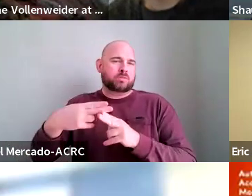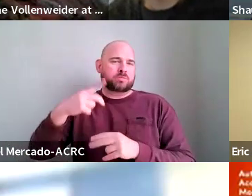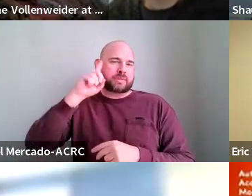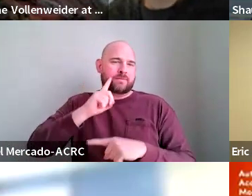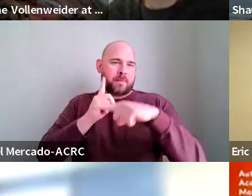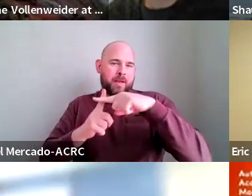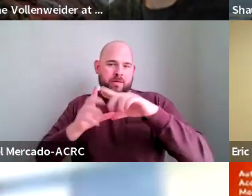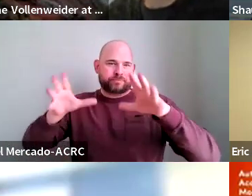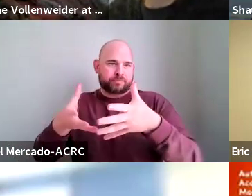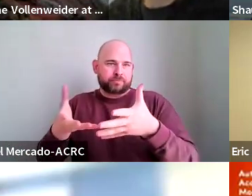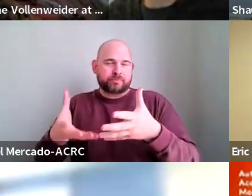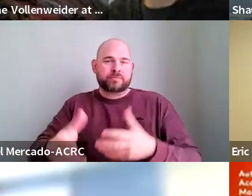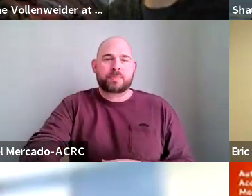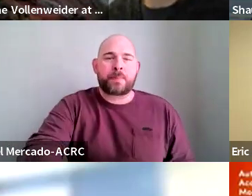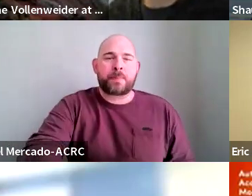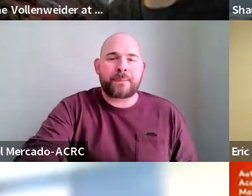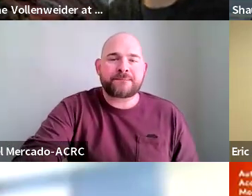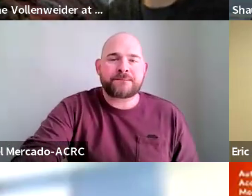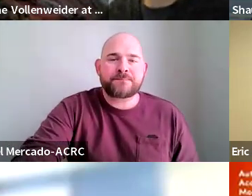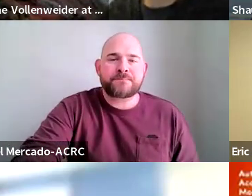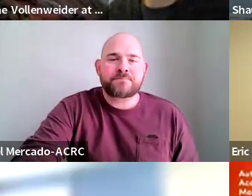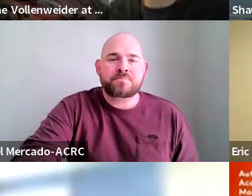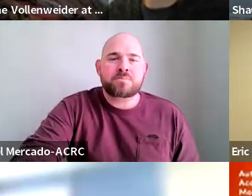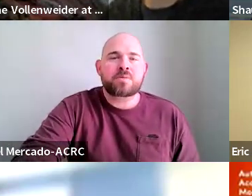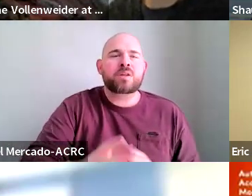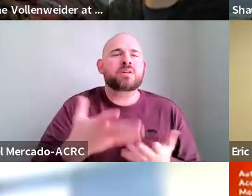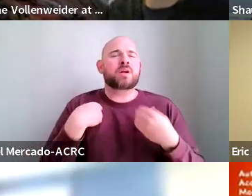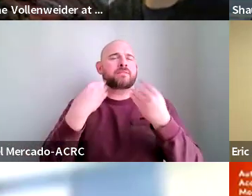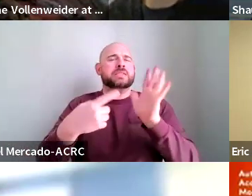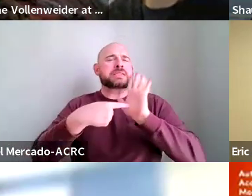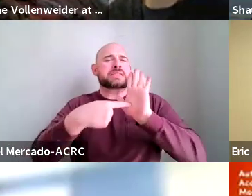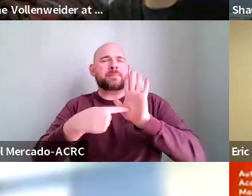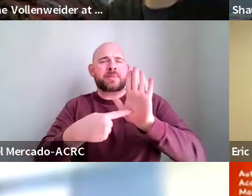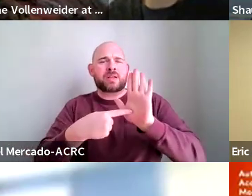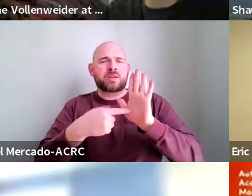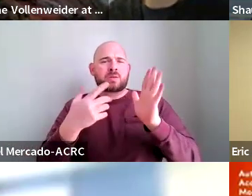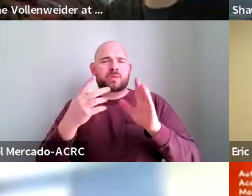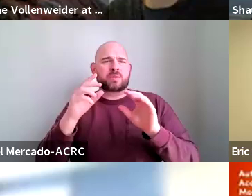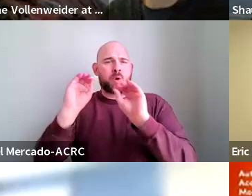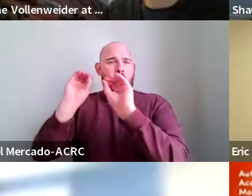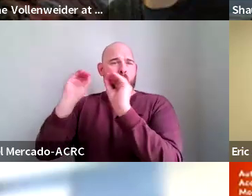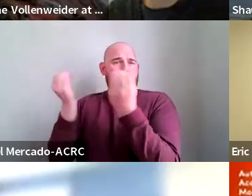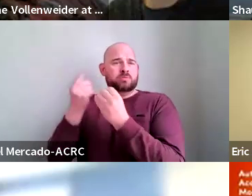obviously that's not an exhaustive list, but that is some examples of someone who might be Deaf Plus.